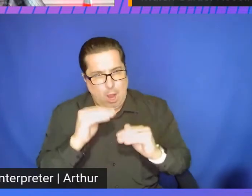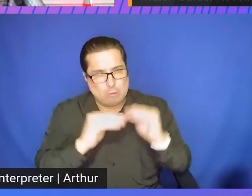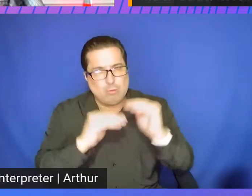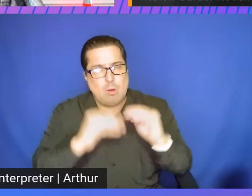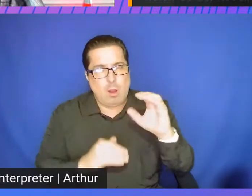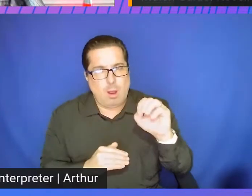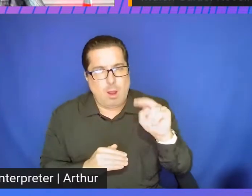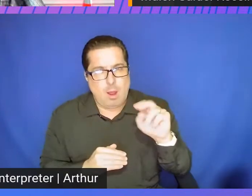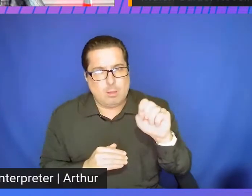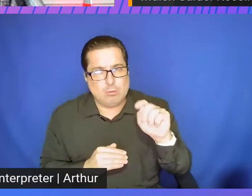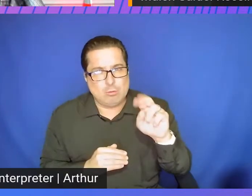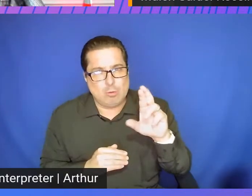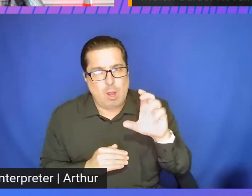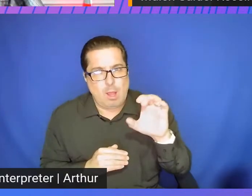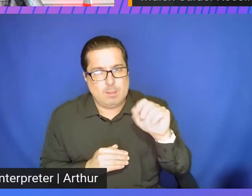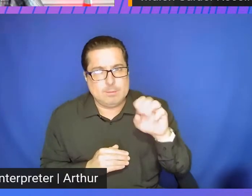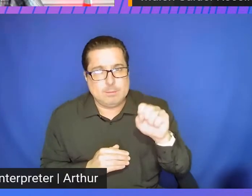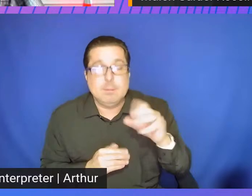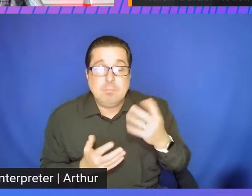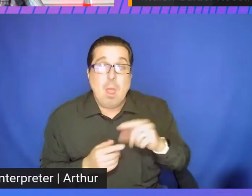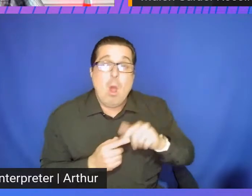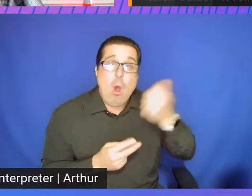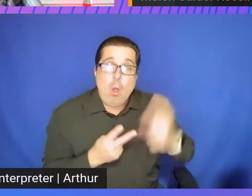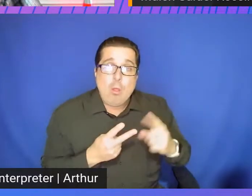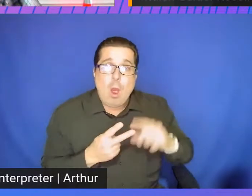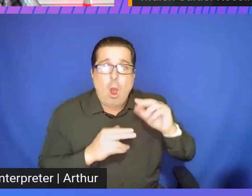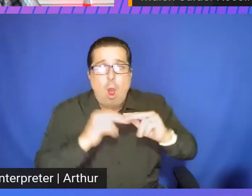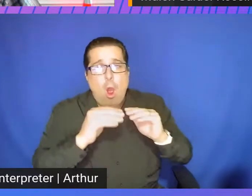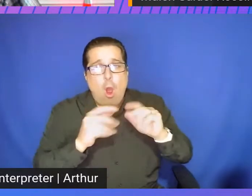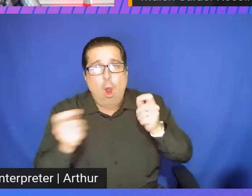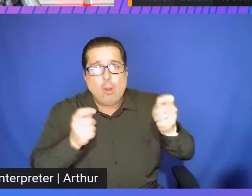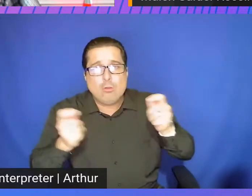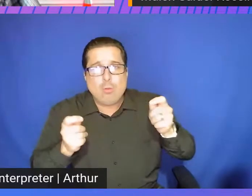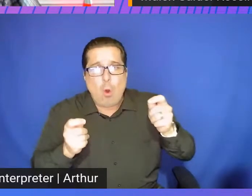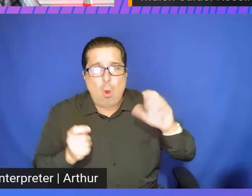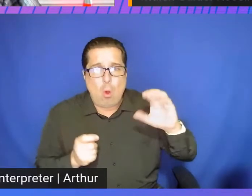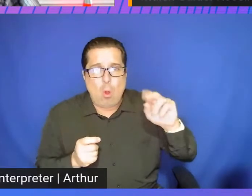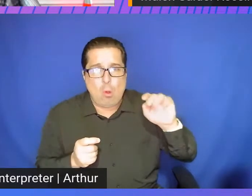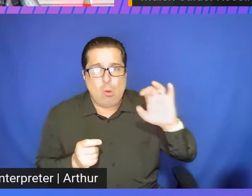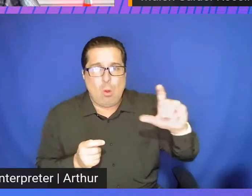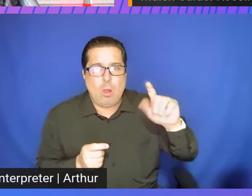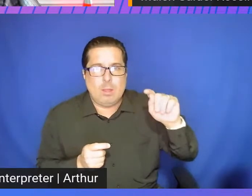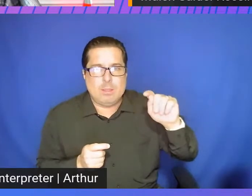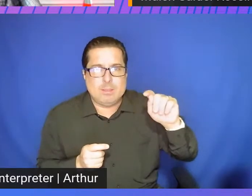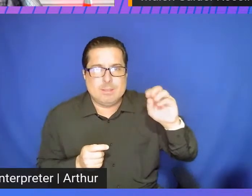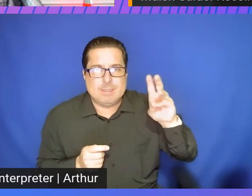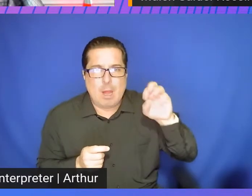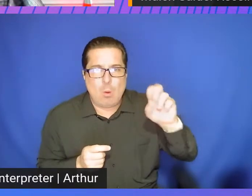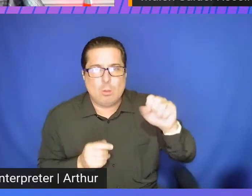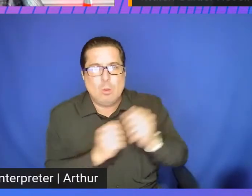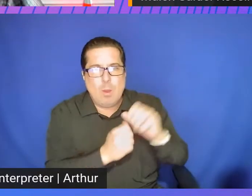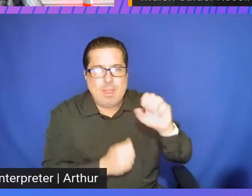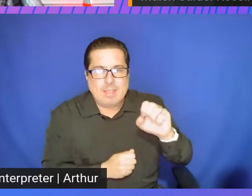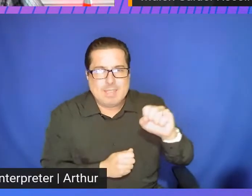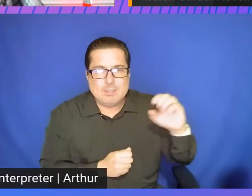What else? Control Tower has been great. We use AWS SSO to help with getting across accounts.